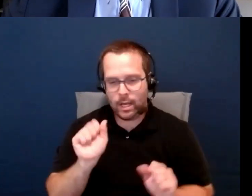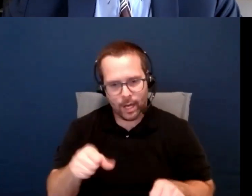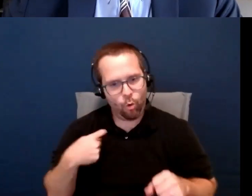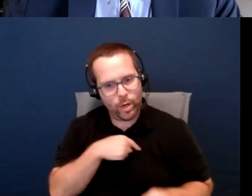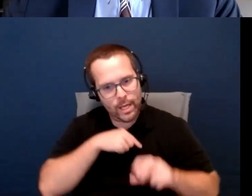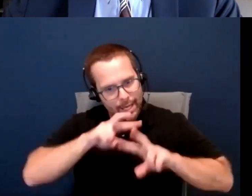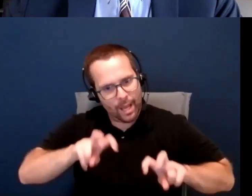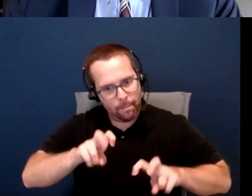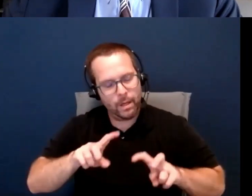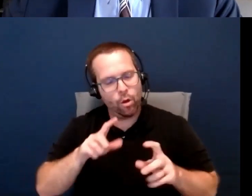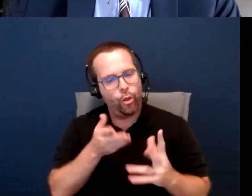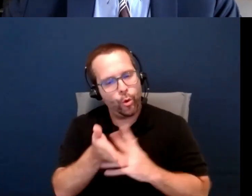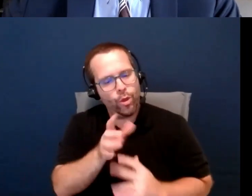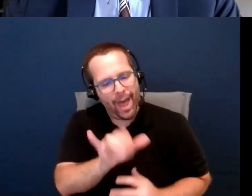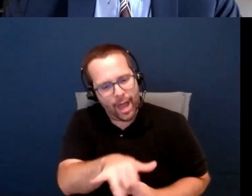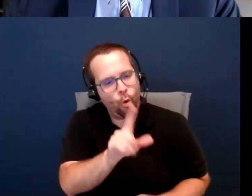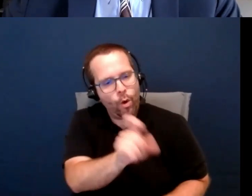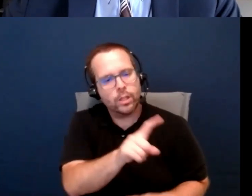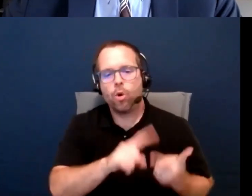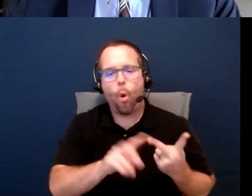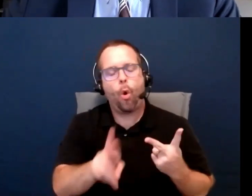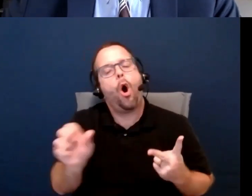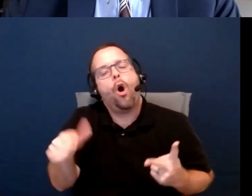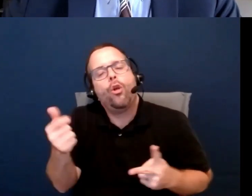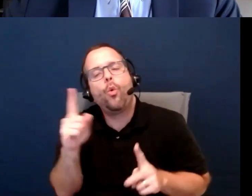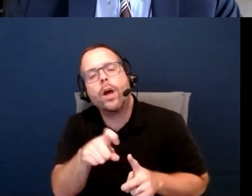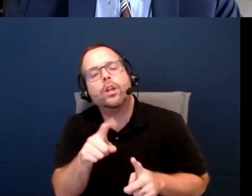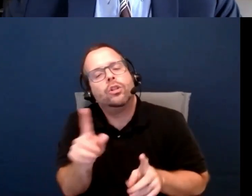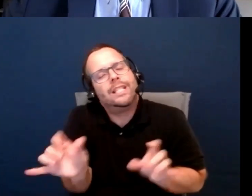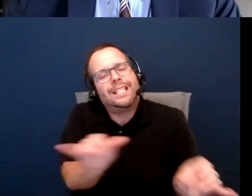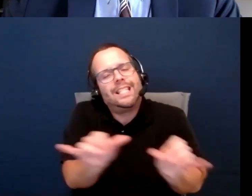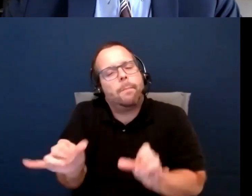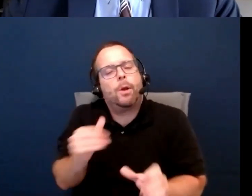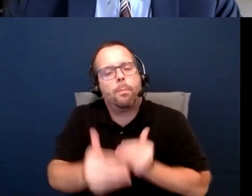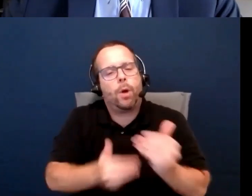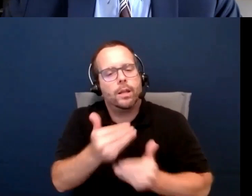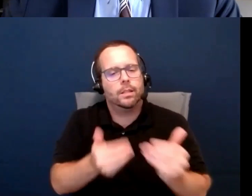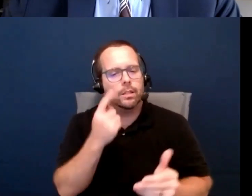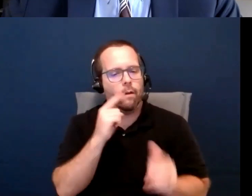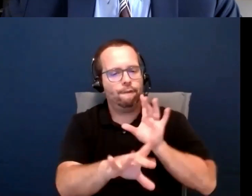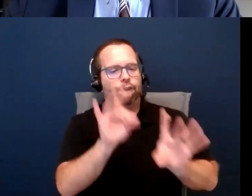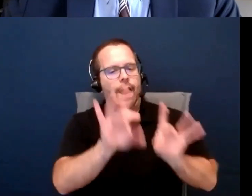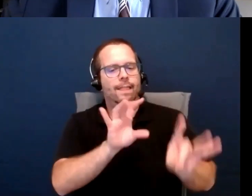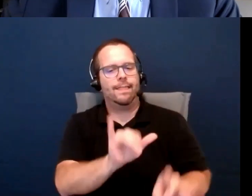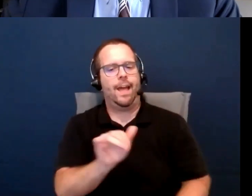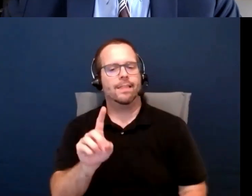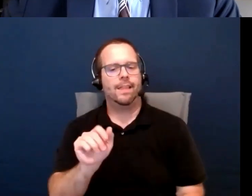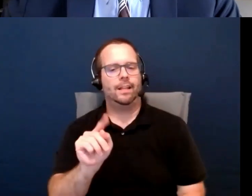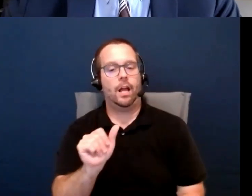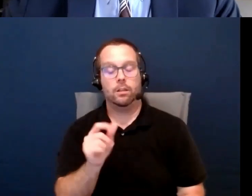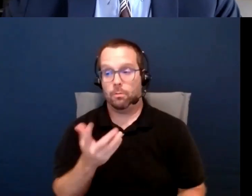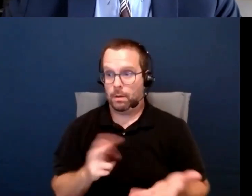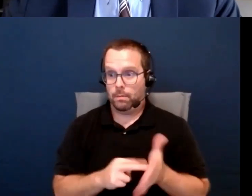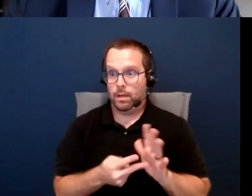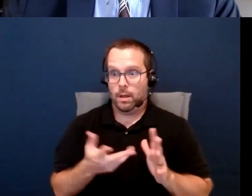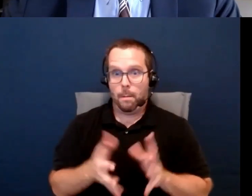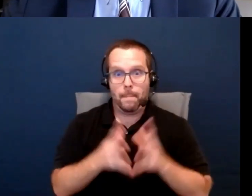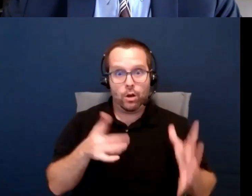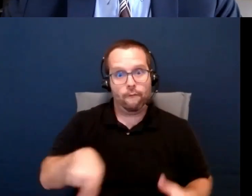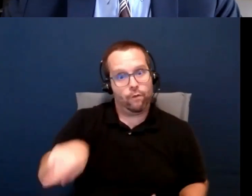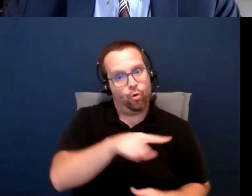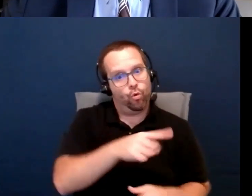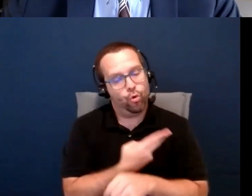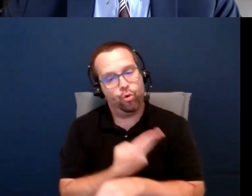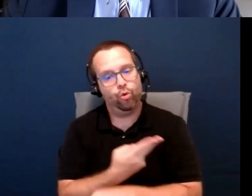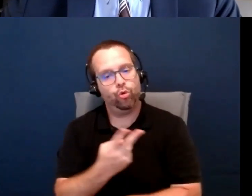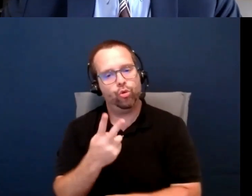questions through a similar process of seeking those data. So that many of you would be using, of course, restricted data